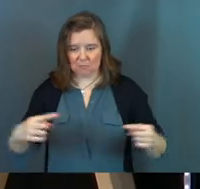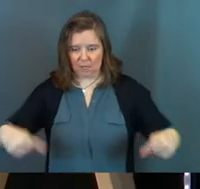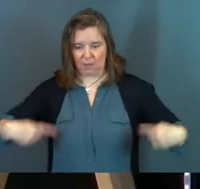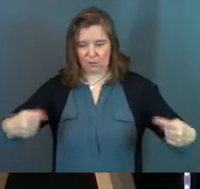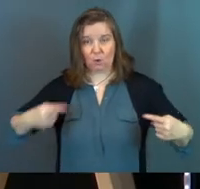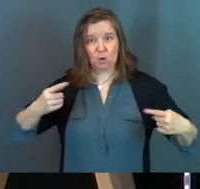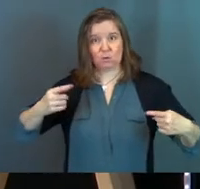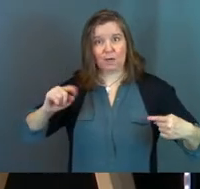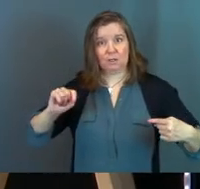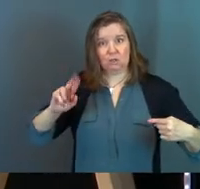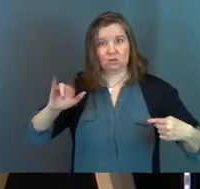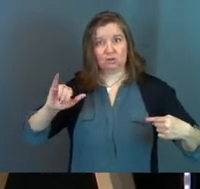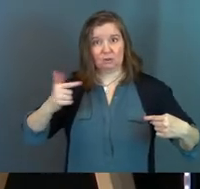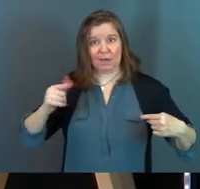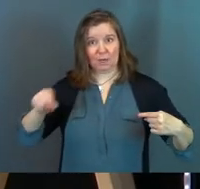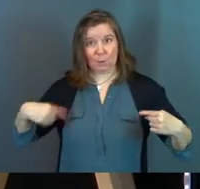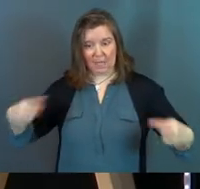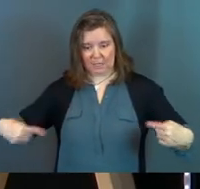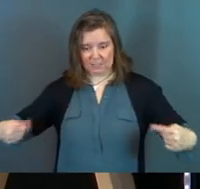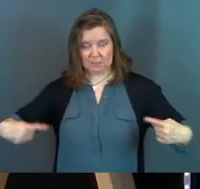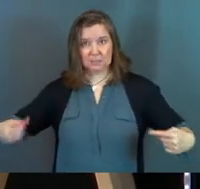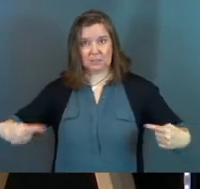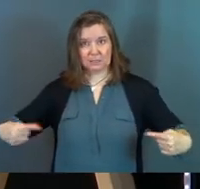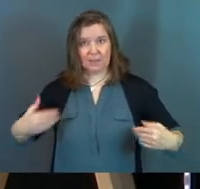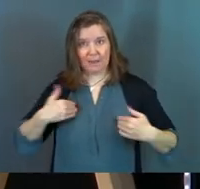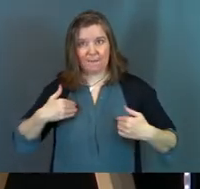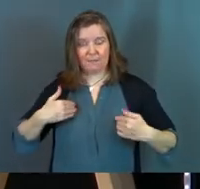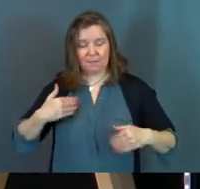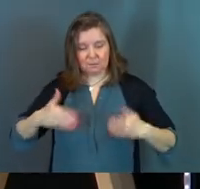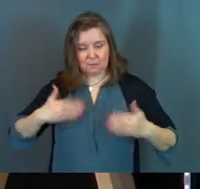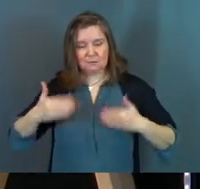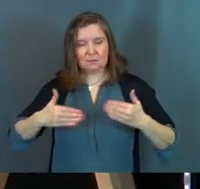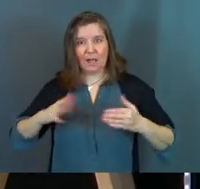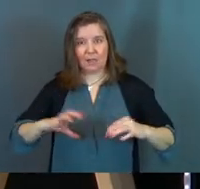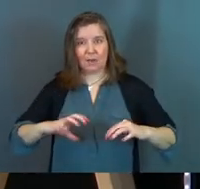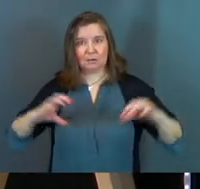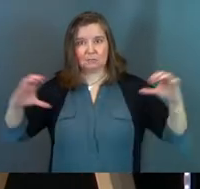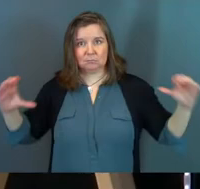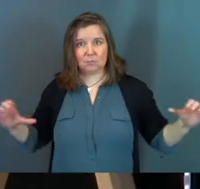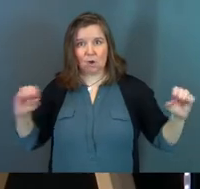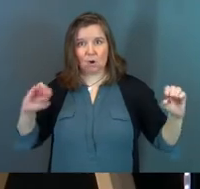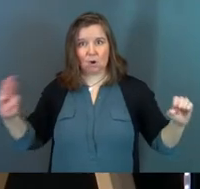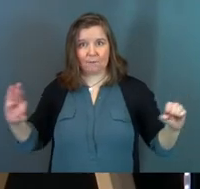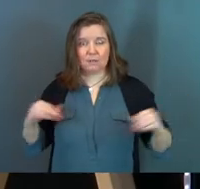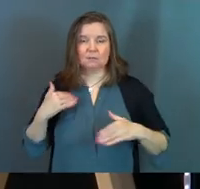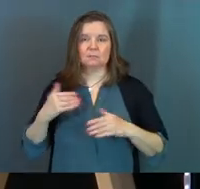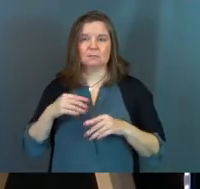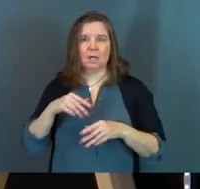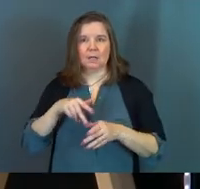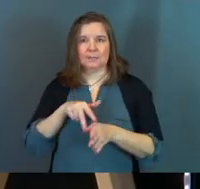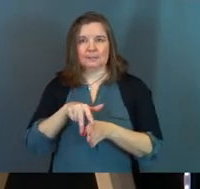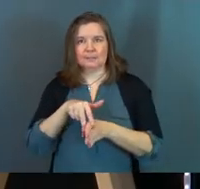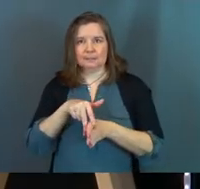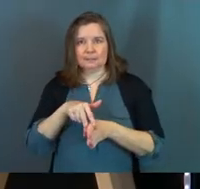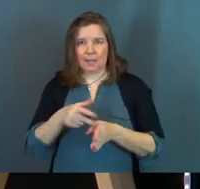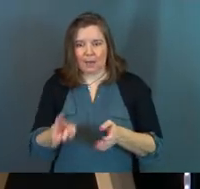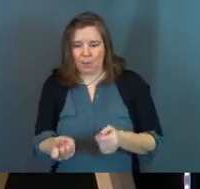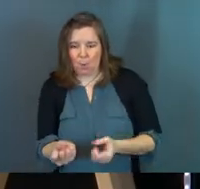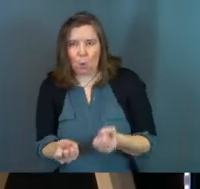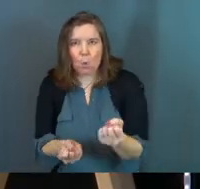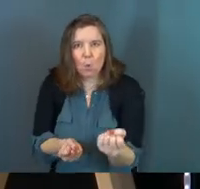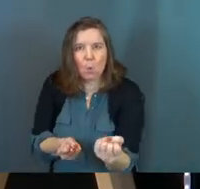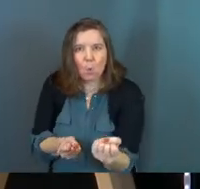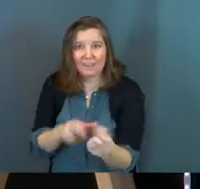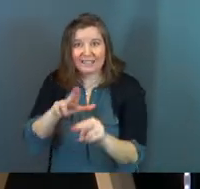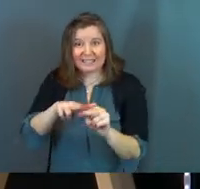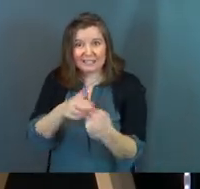the training wheels, right? We're going to take that very, very slowly, very, very gradually. And then the training wheels come off after a while. And all of a sudden, I'm holding the back of the